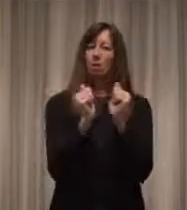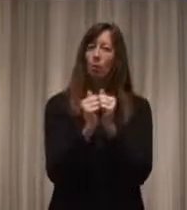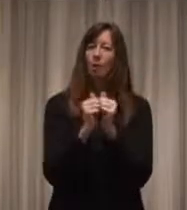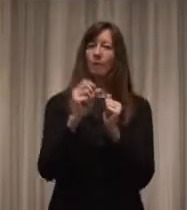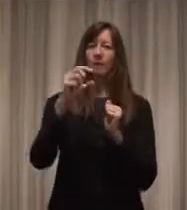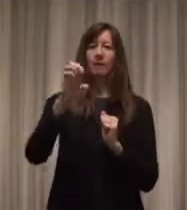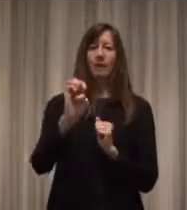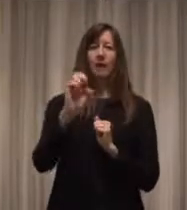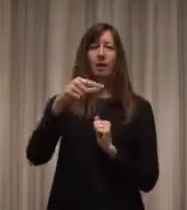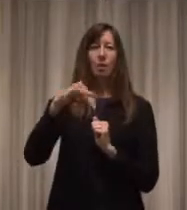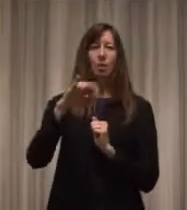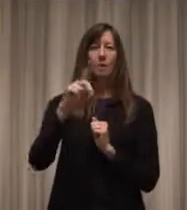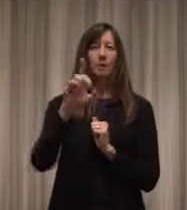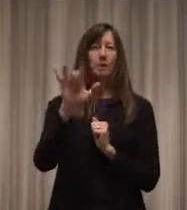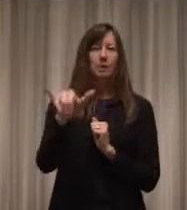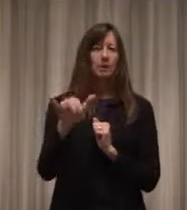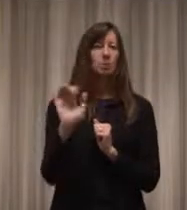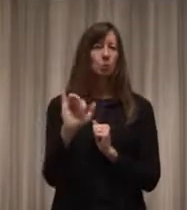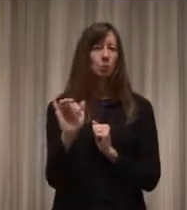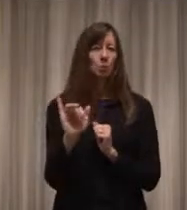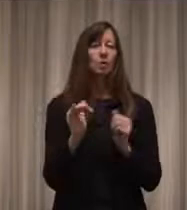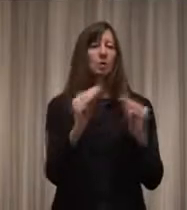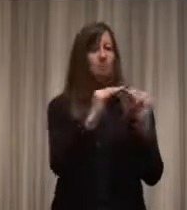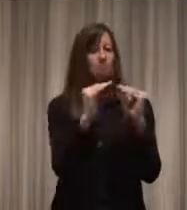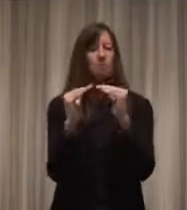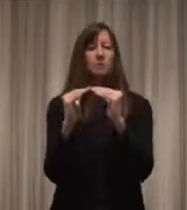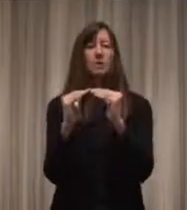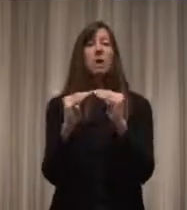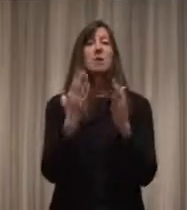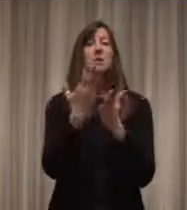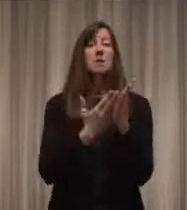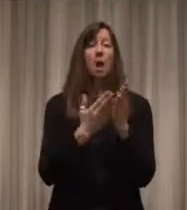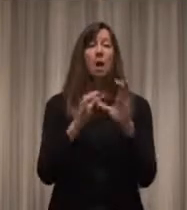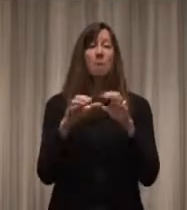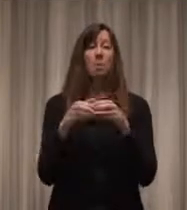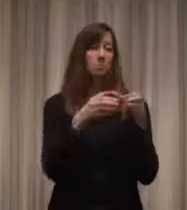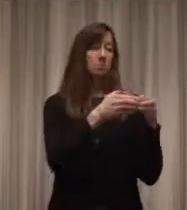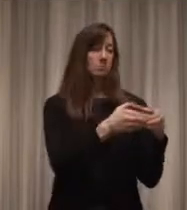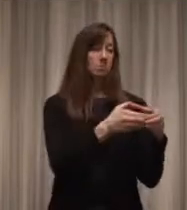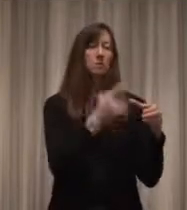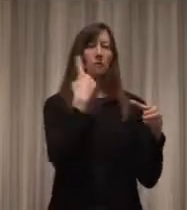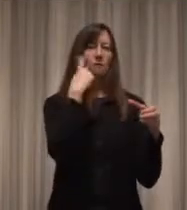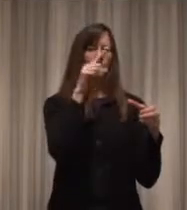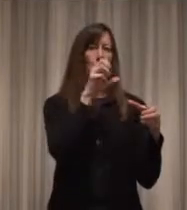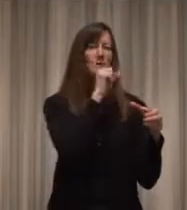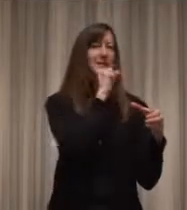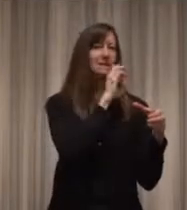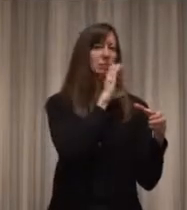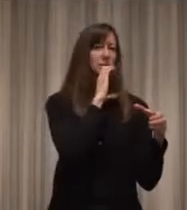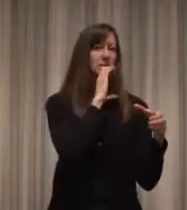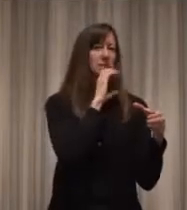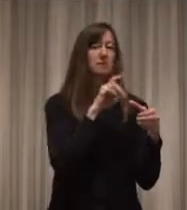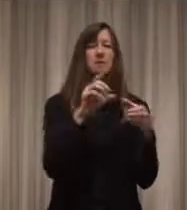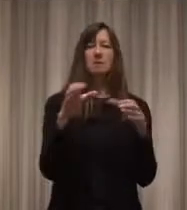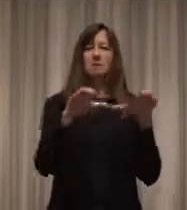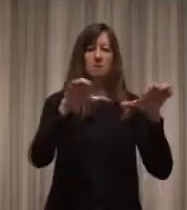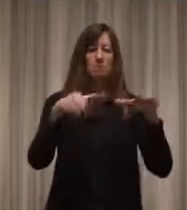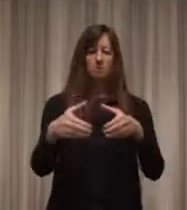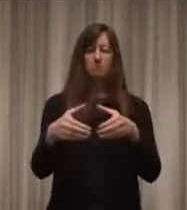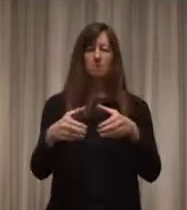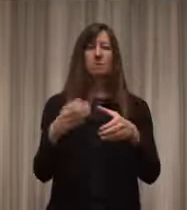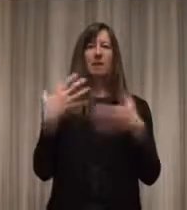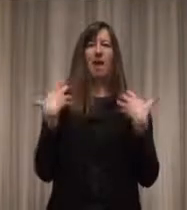aside for seniors, which is the largest category. Some is set aside for 1A healthcare workers, and some is set aside